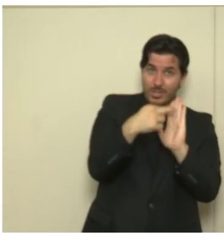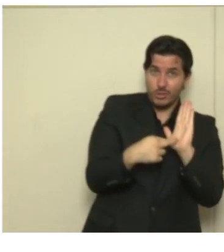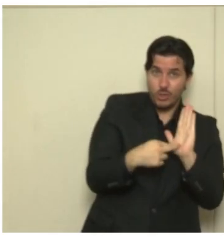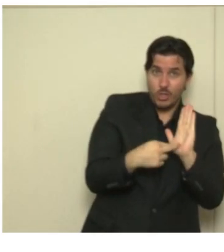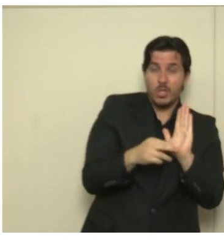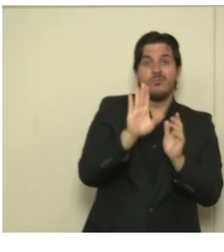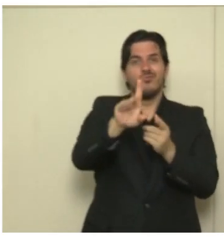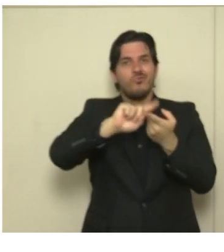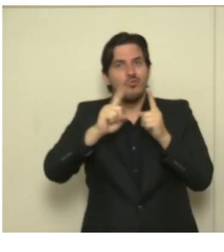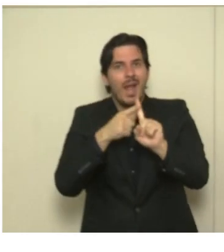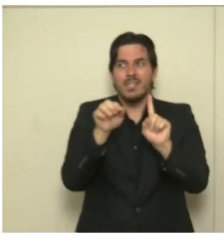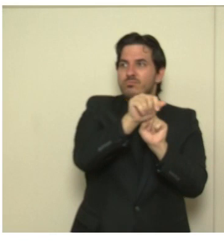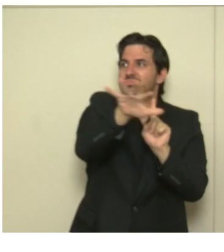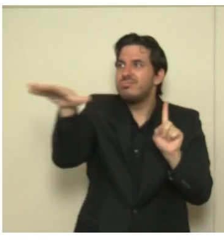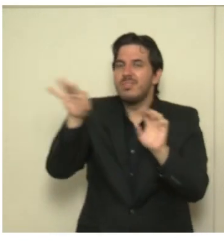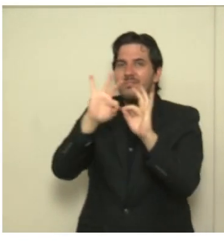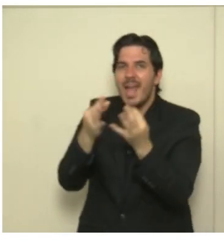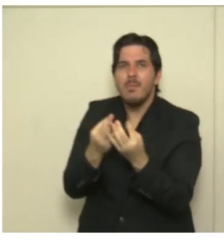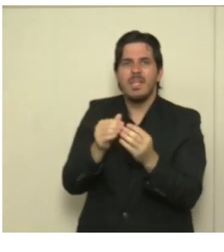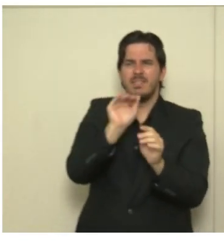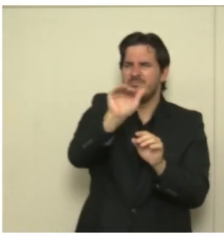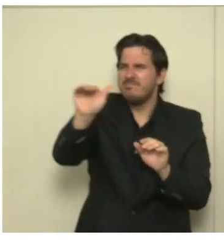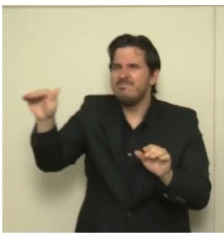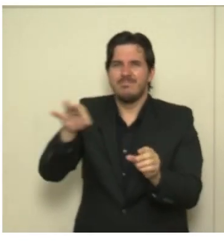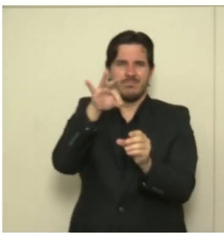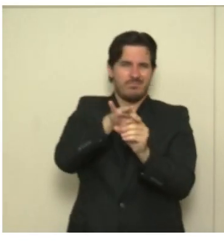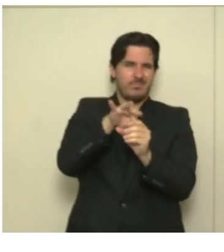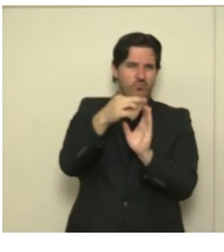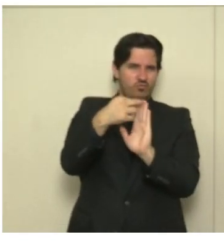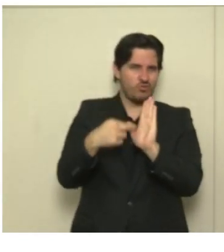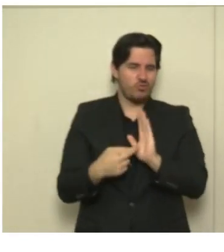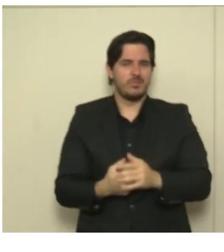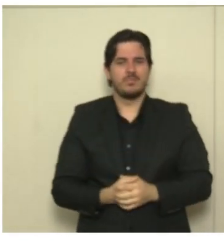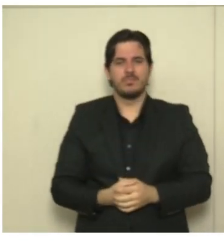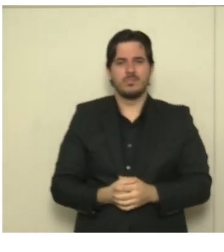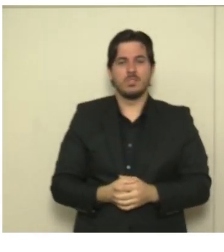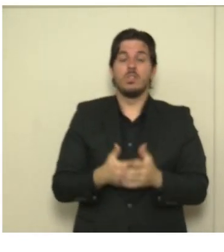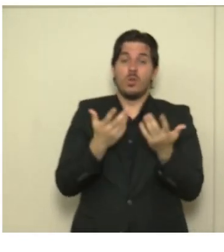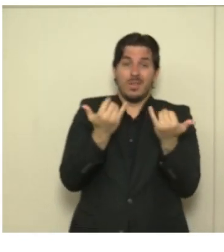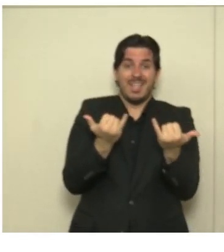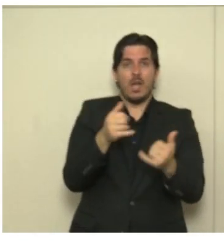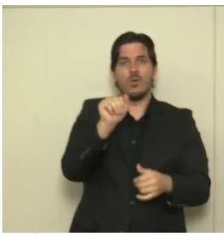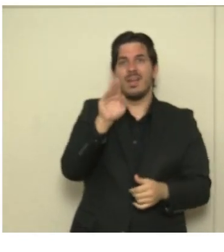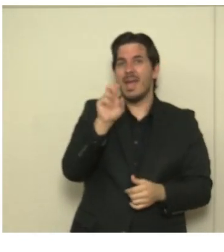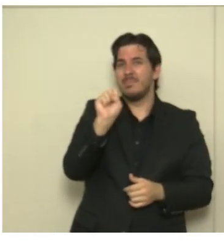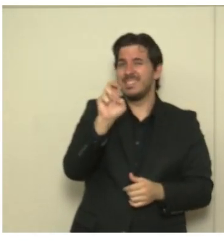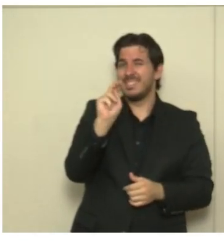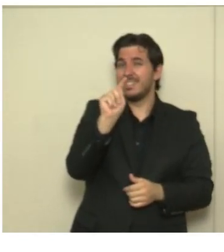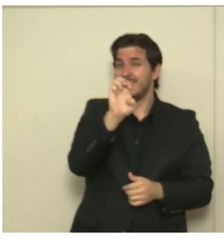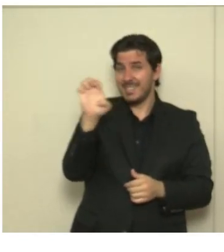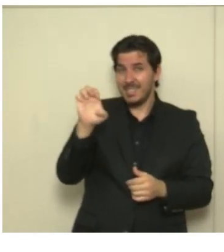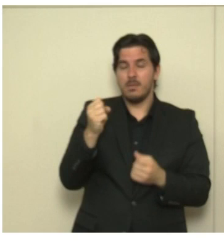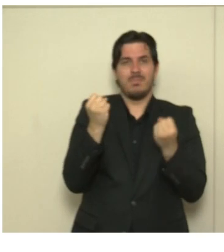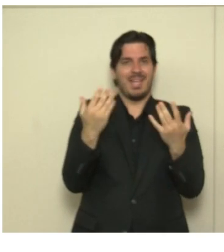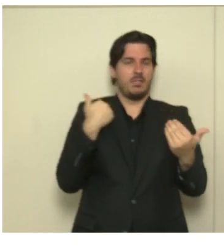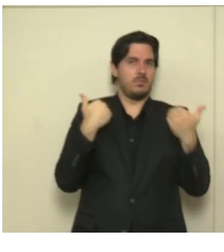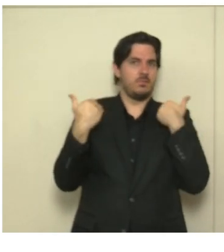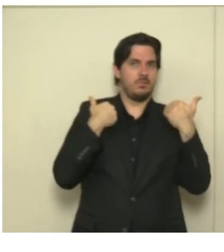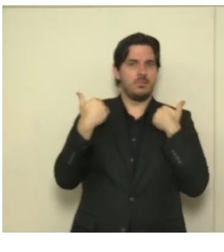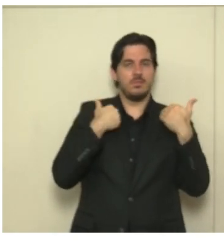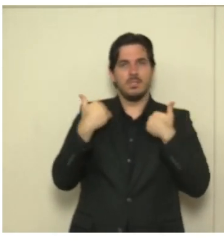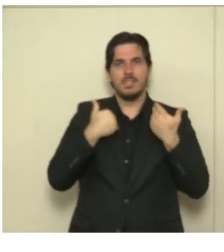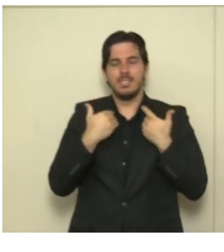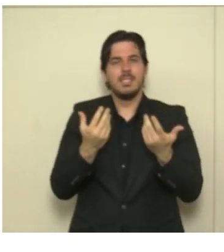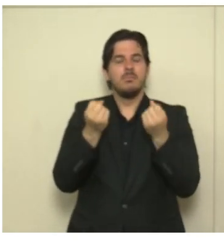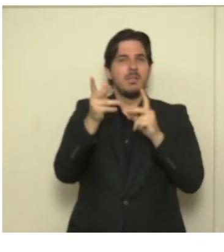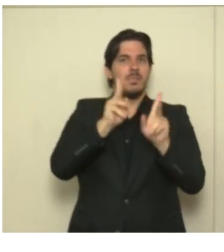about absentee ballots. We are getting a lot of questions now about absentee ballots, as many New Mexicans want to vote by mail while we're